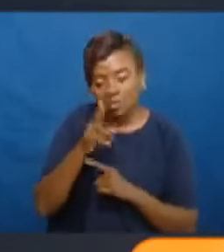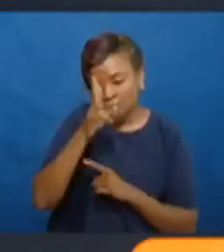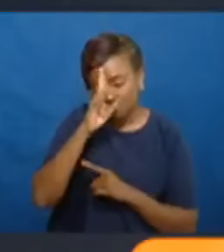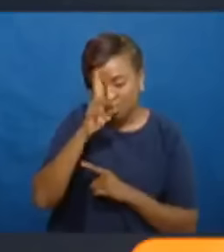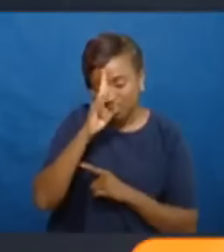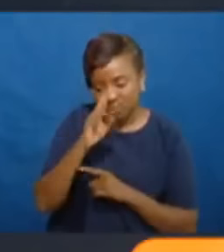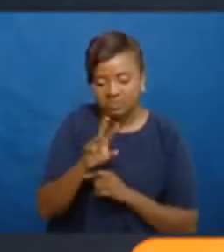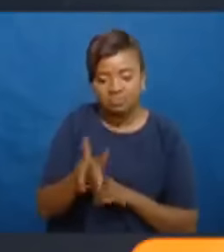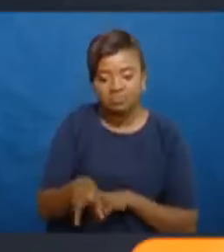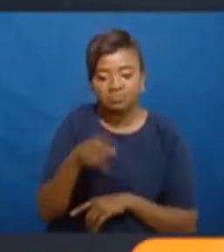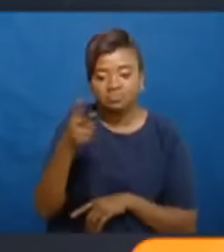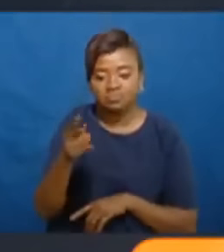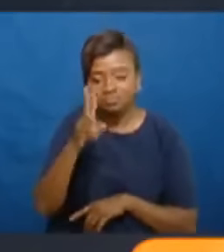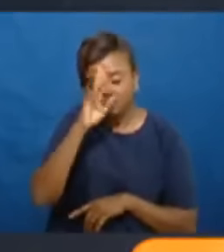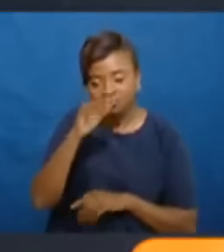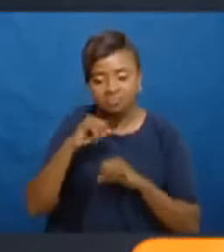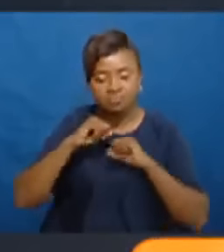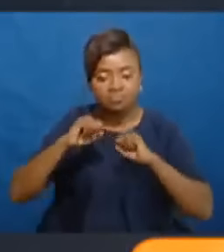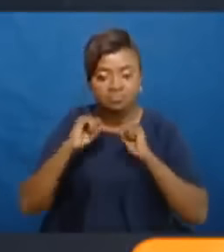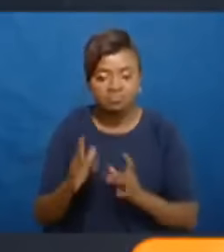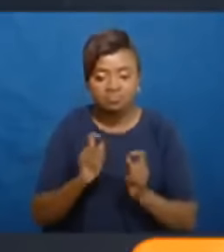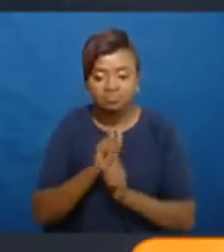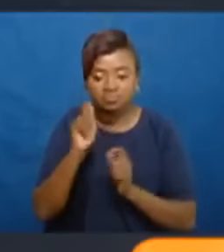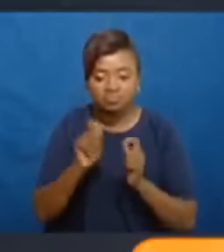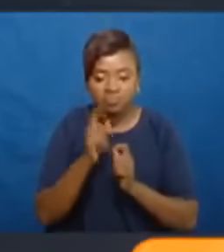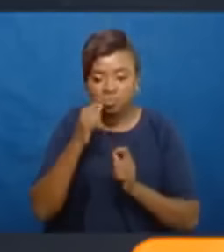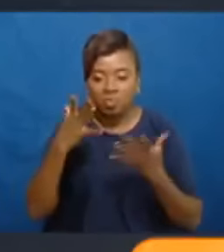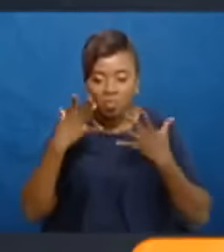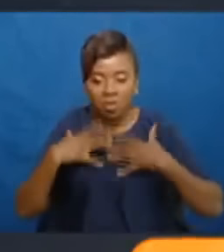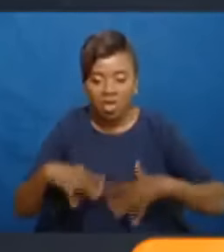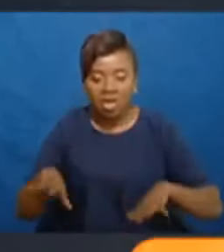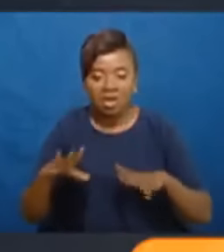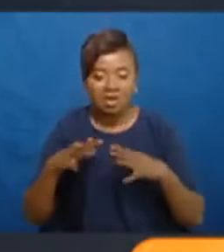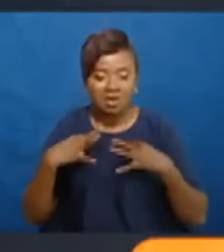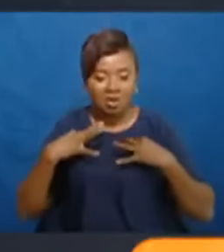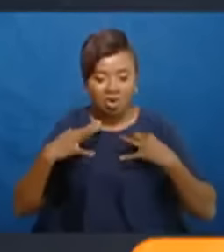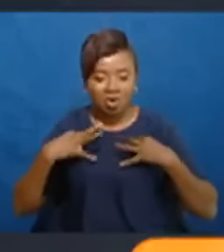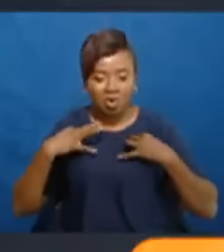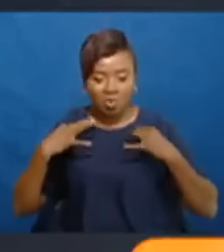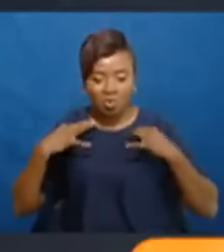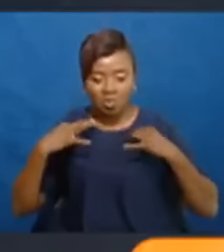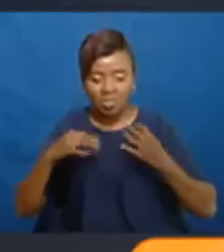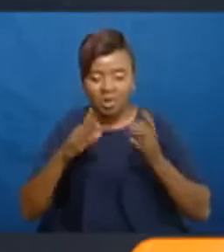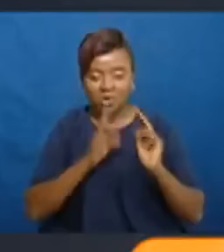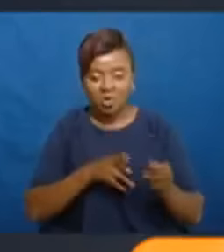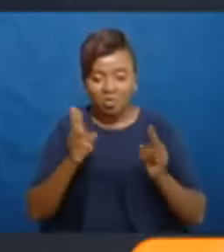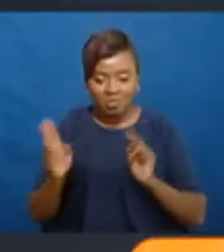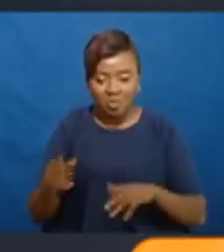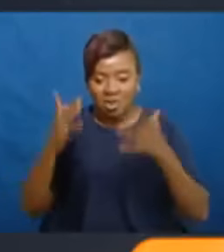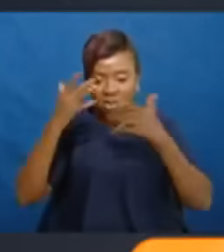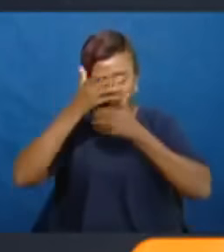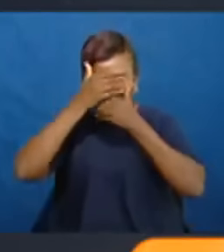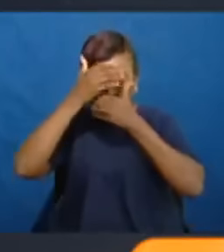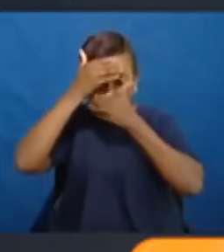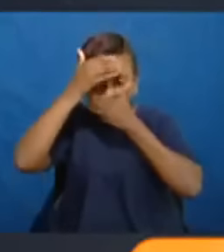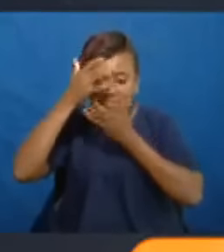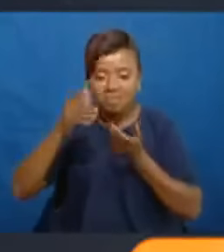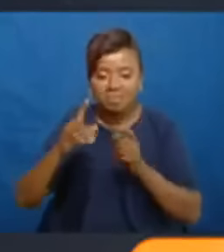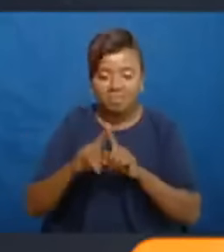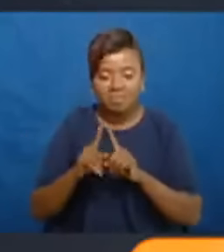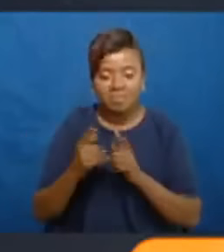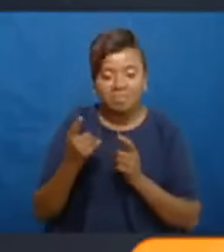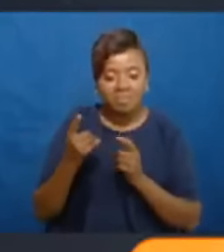police officers, especially those of the plain-clothed and hooded hit squad category, killing